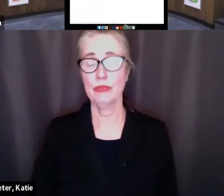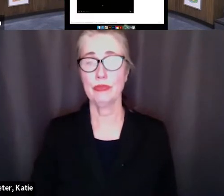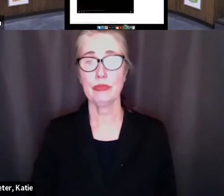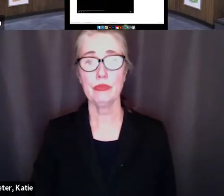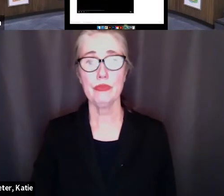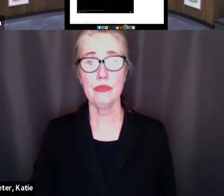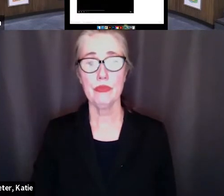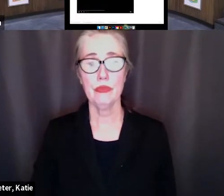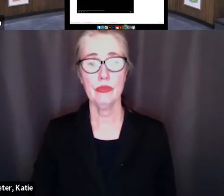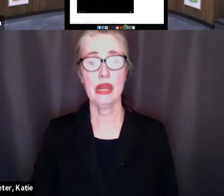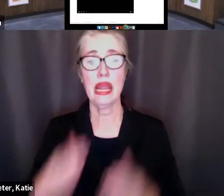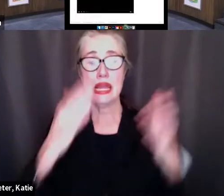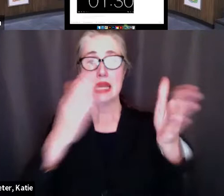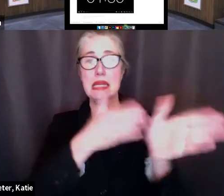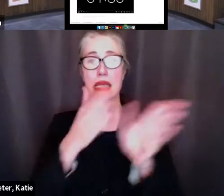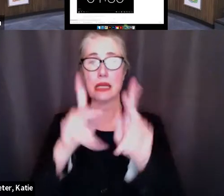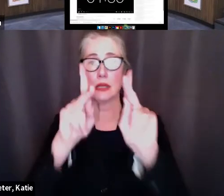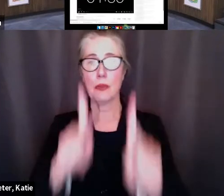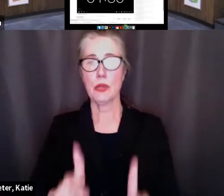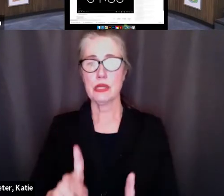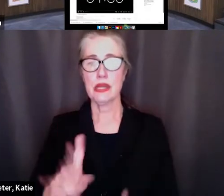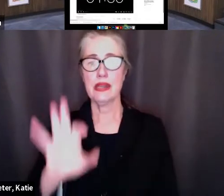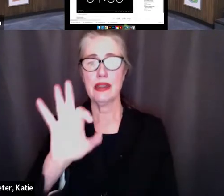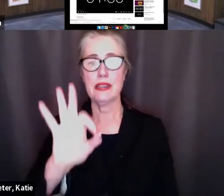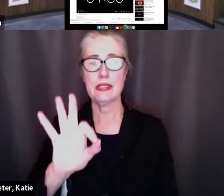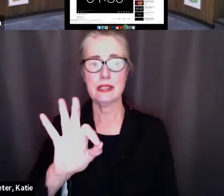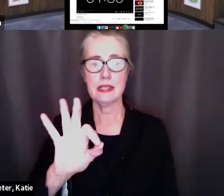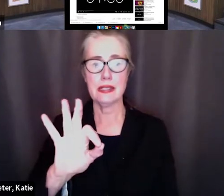thank you next speaker is finnegan right